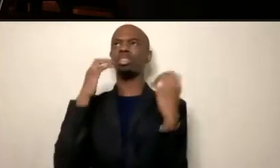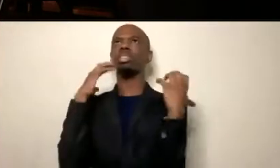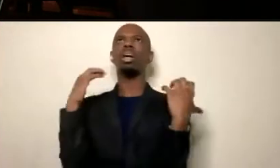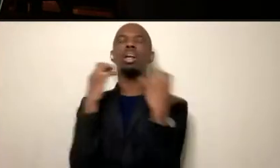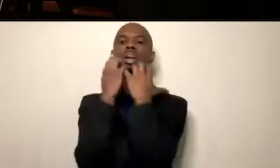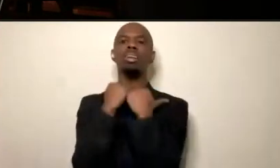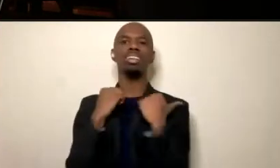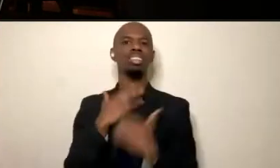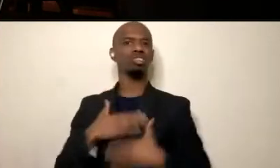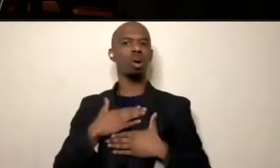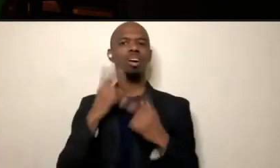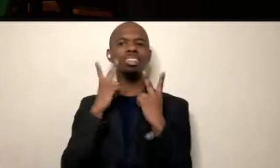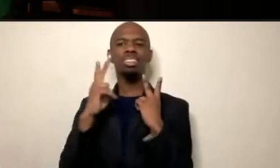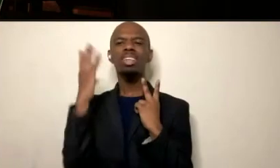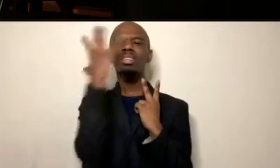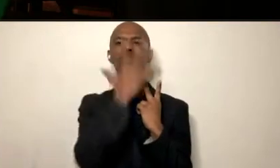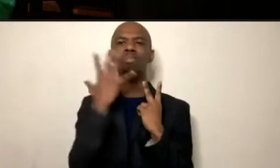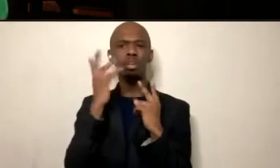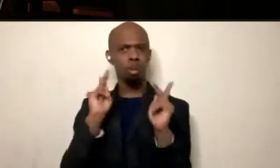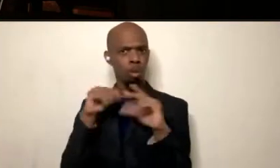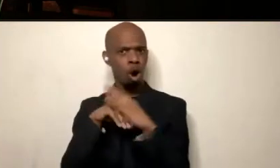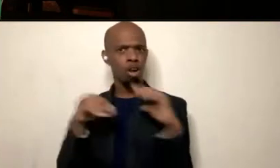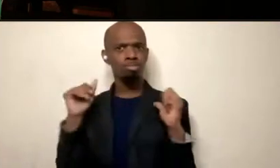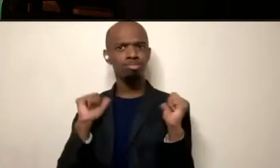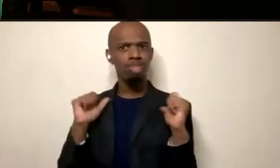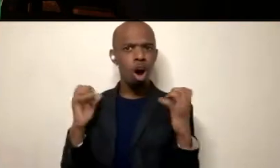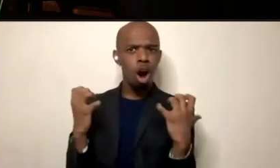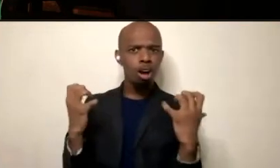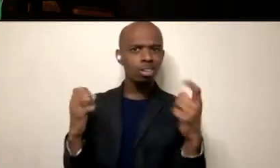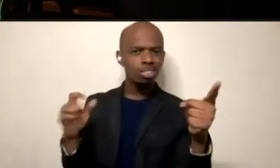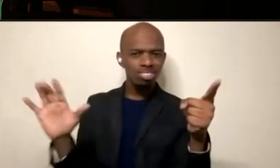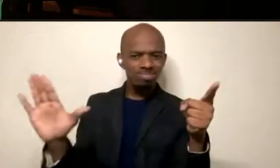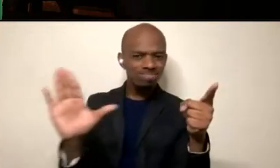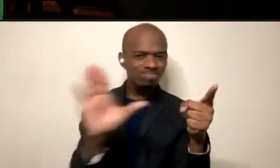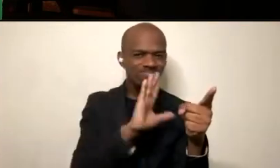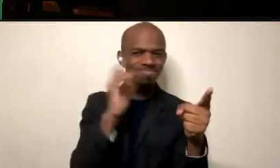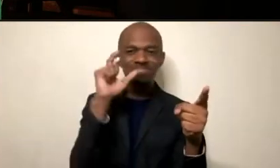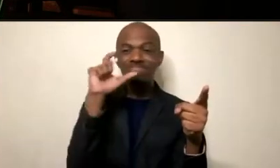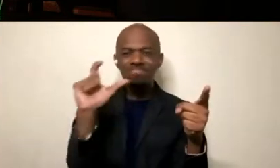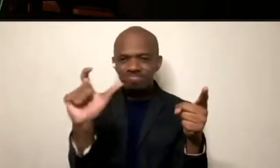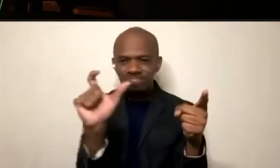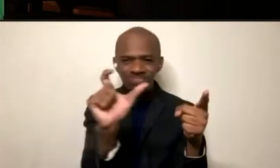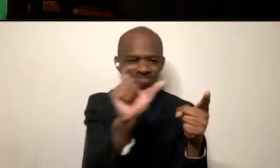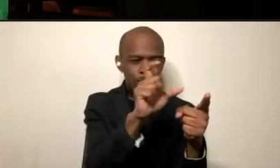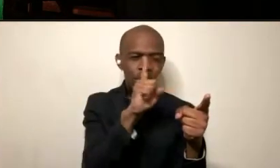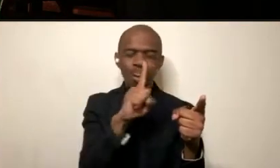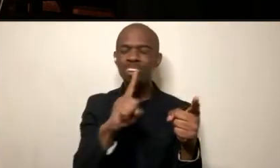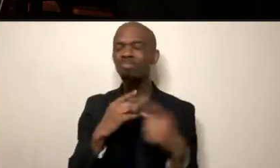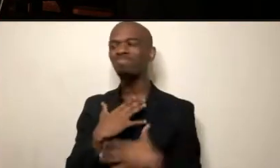be the answer. It just kind of came in, like, you know, we gonna begin this way, Ro.